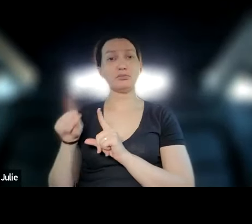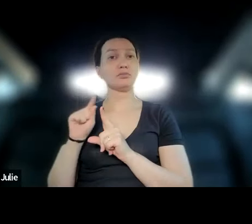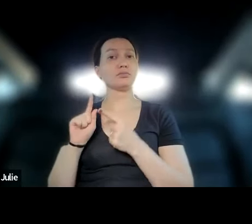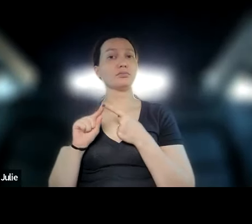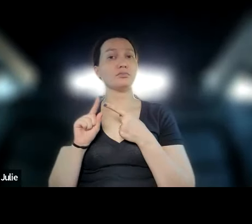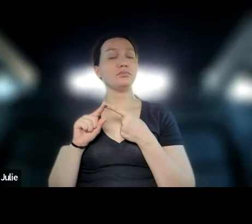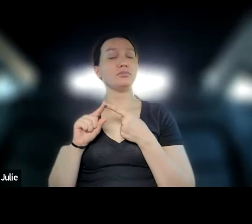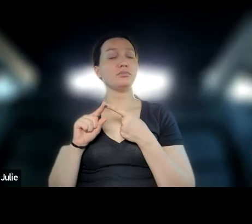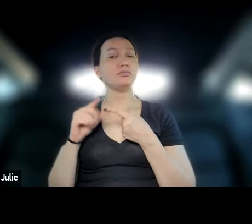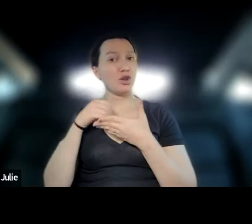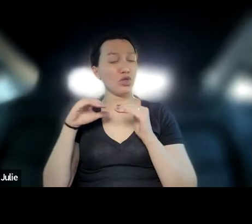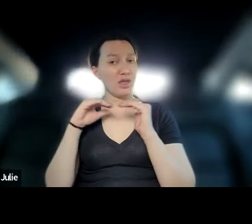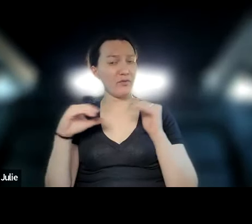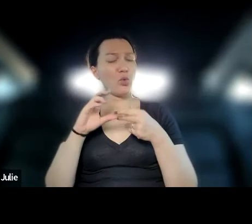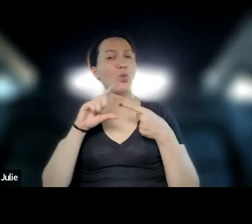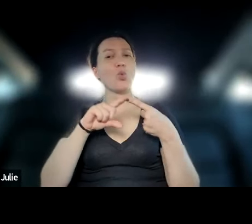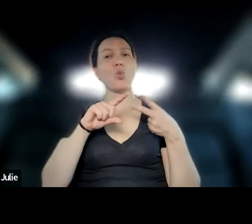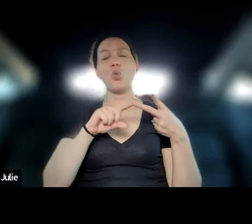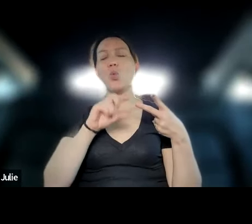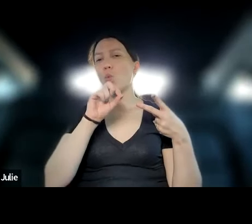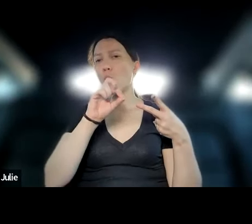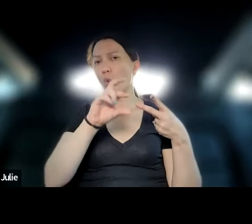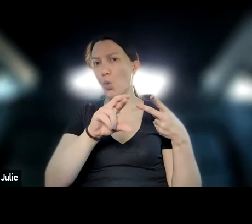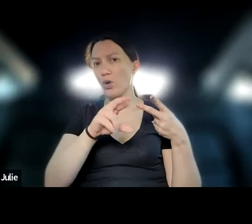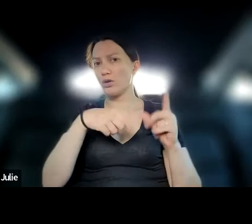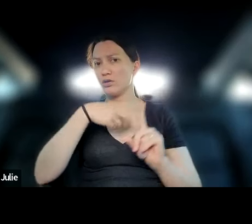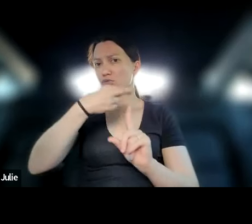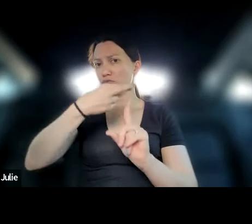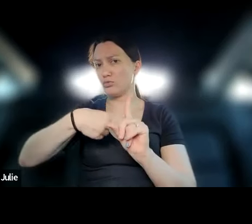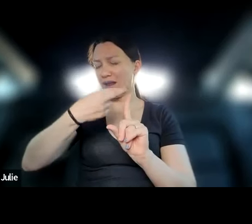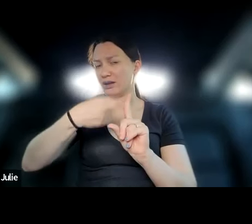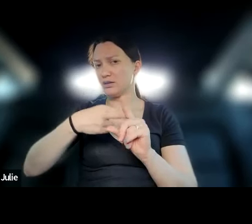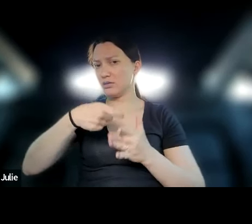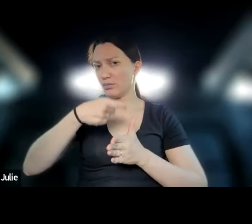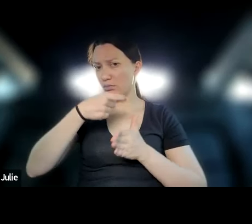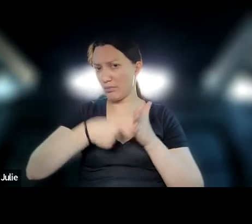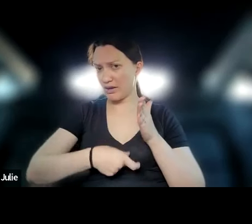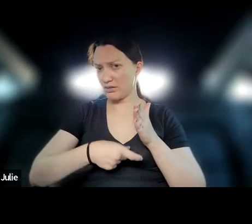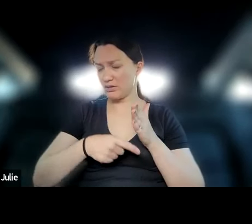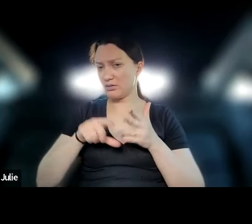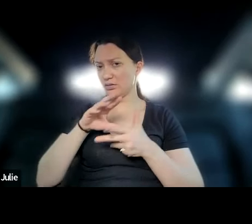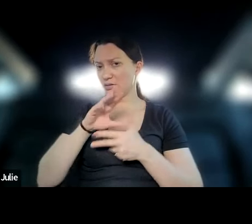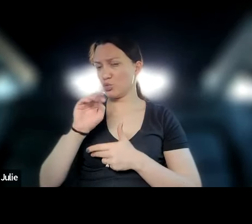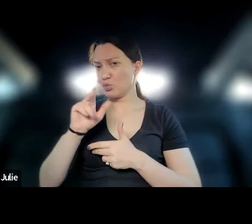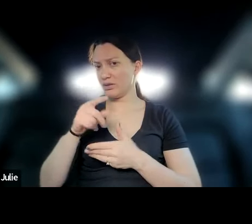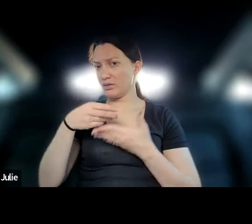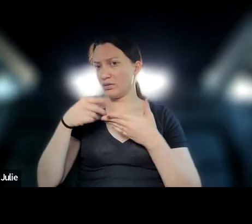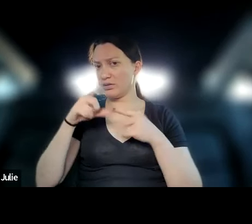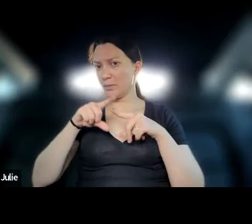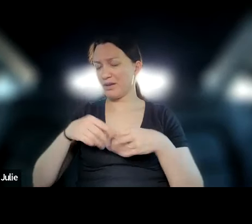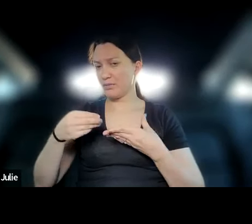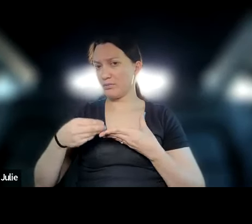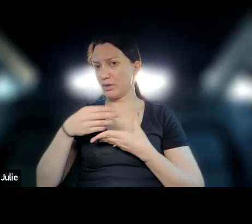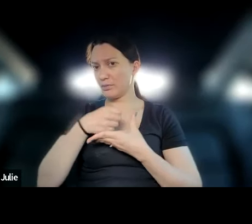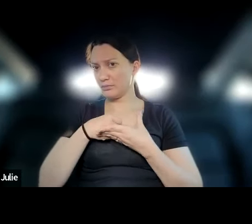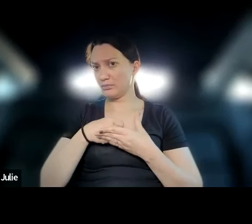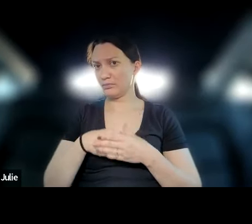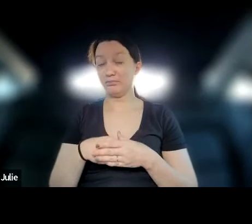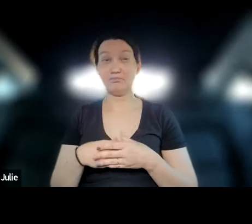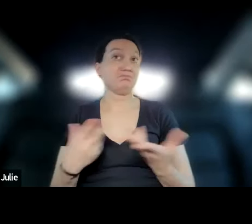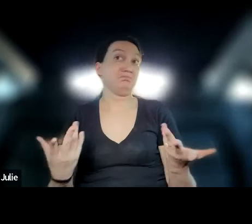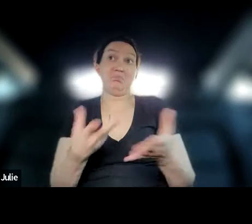income levels or the rent levels for those units based on the income levels? I'll say